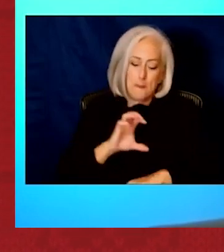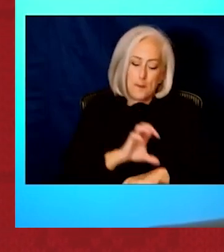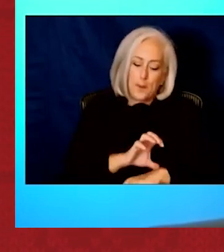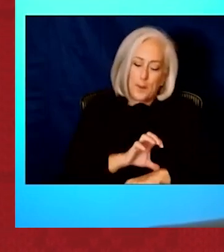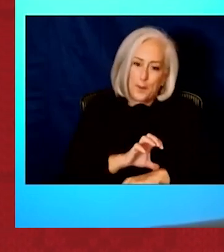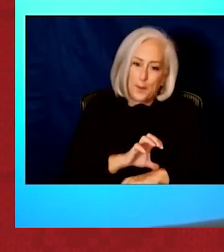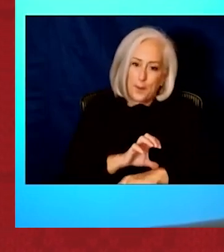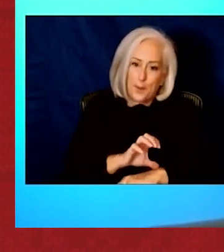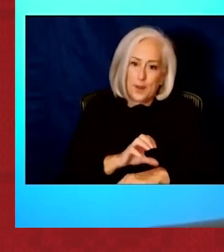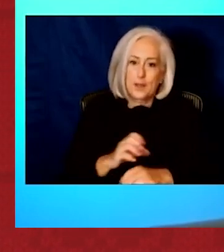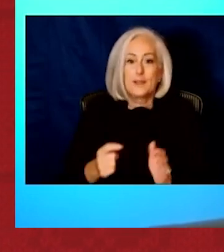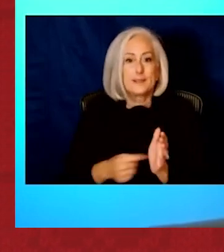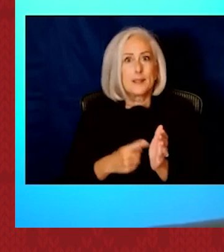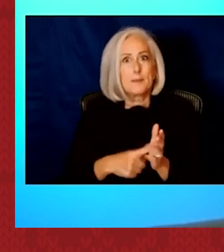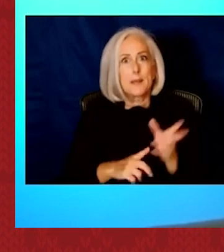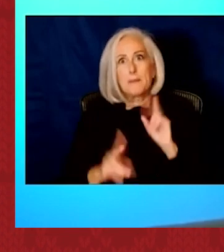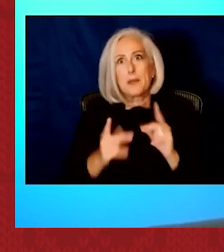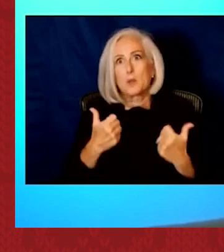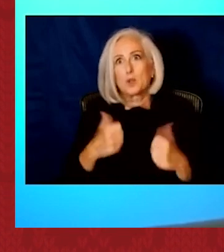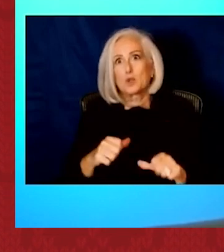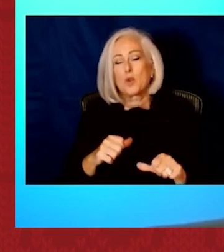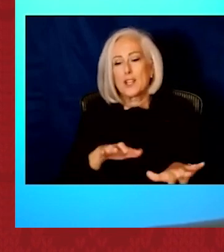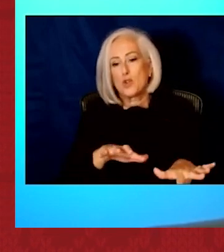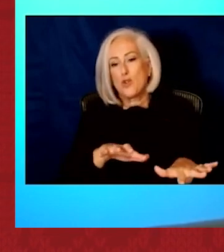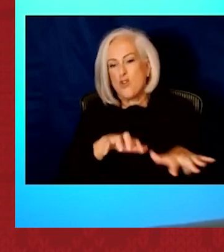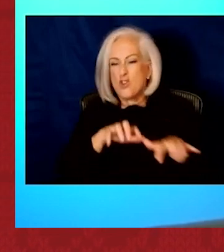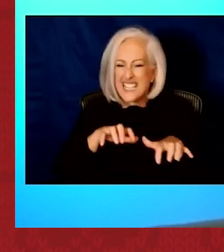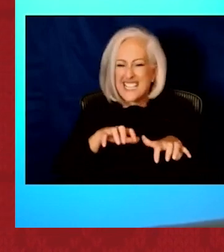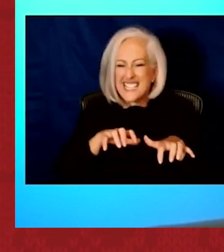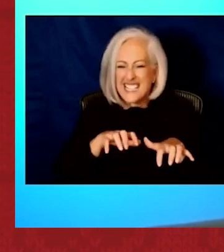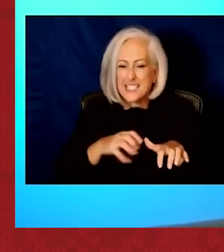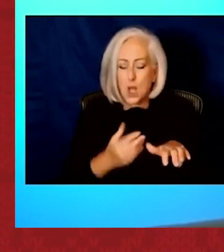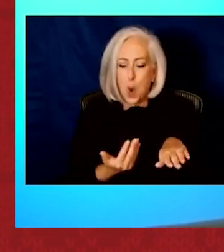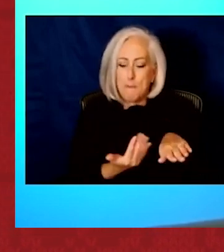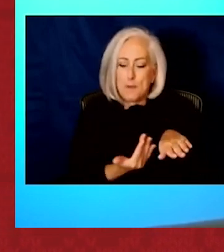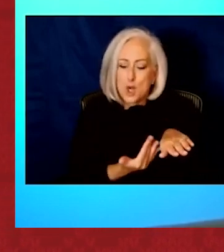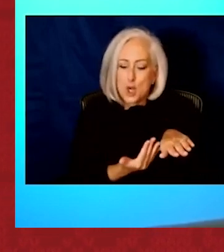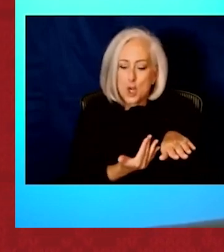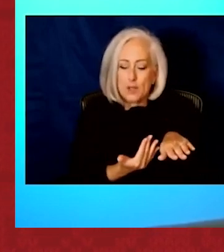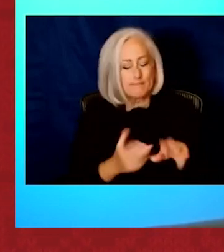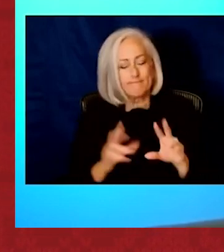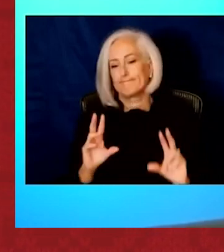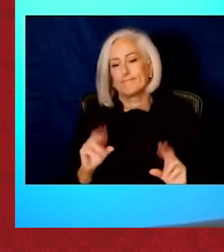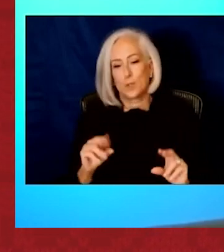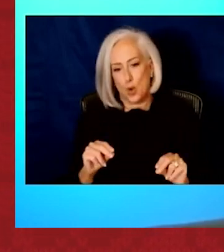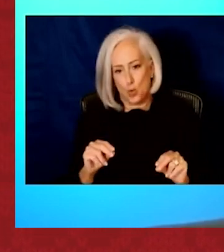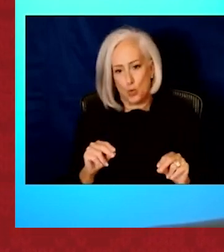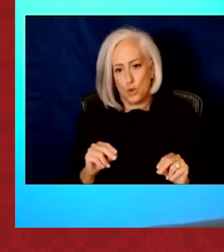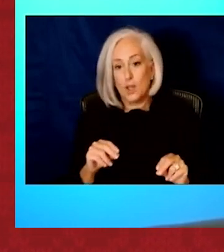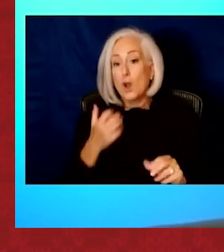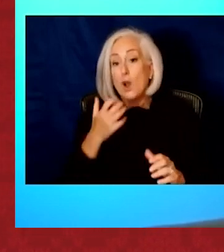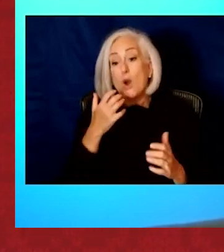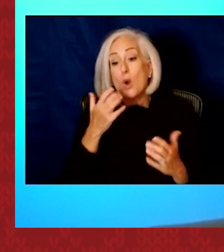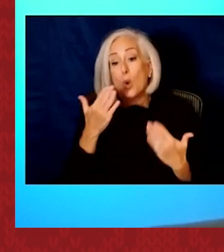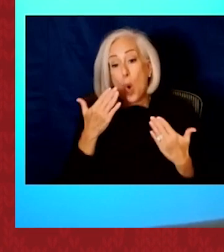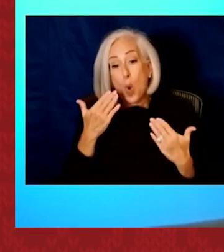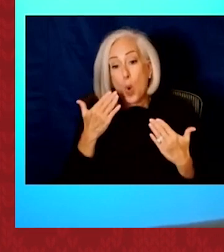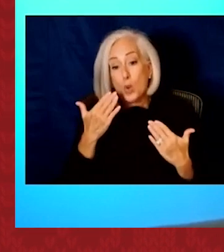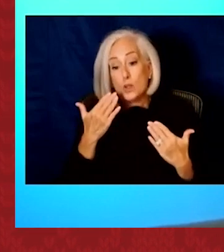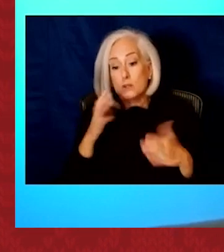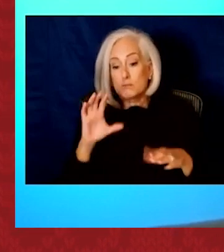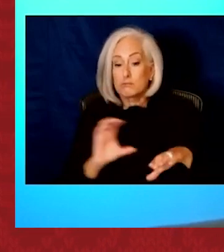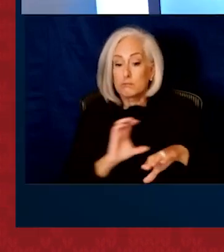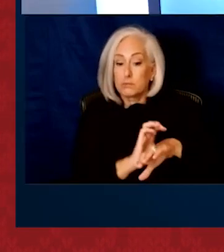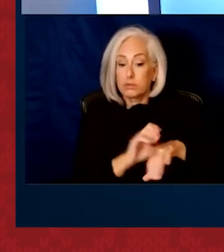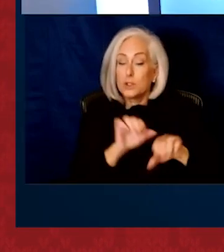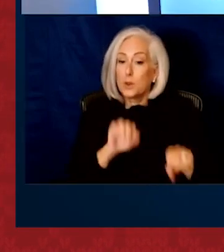it. So again, in general, the less is more when it comes to snake bites in the pre-hospital setting.